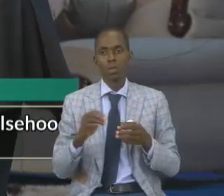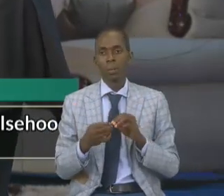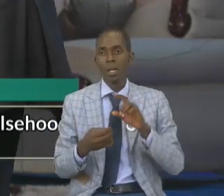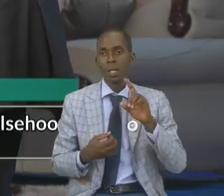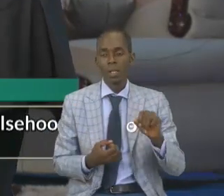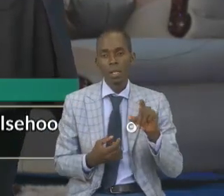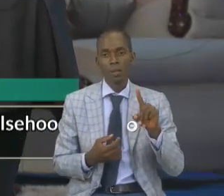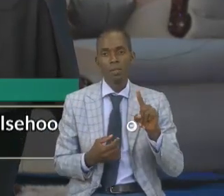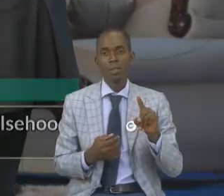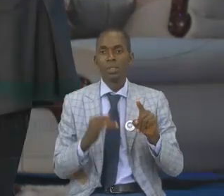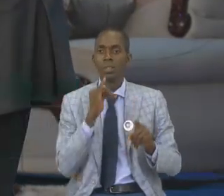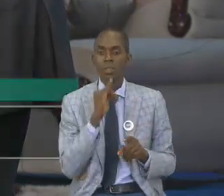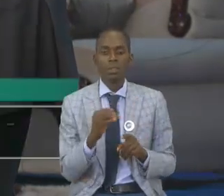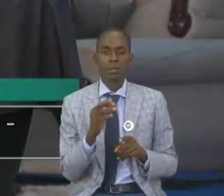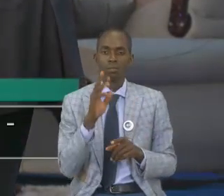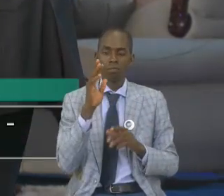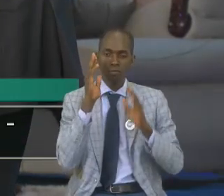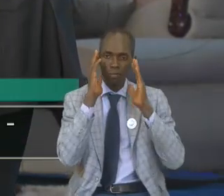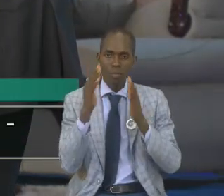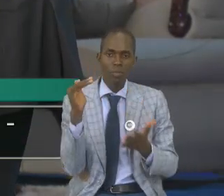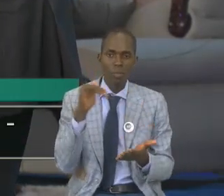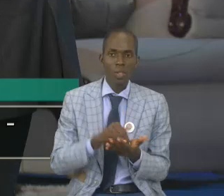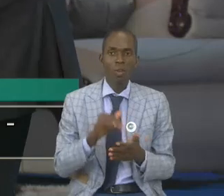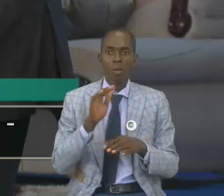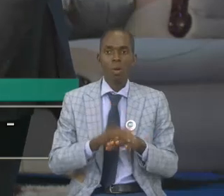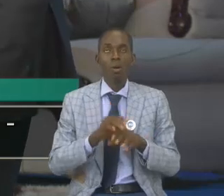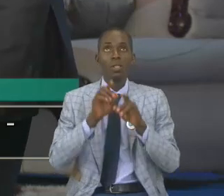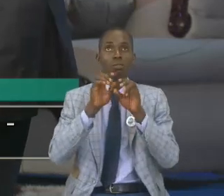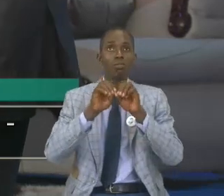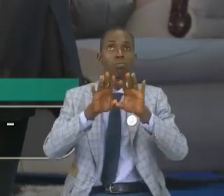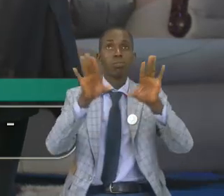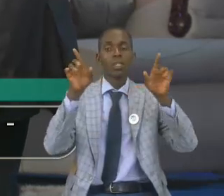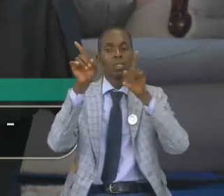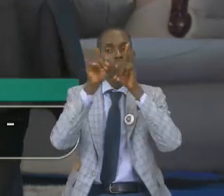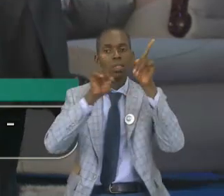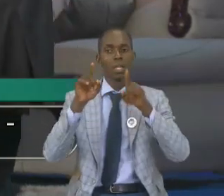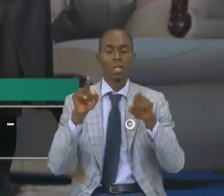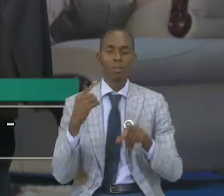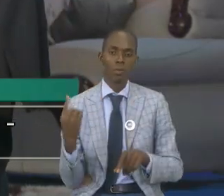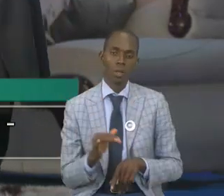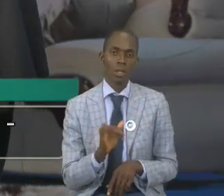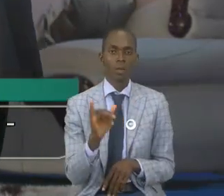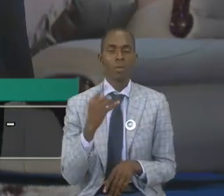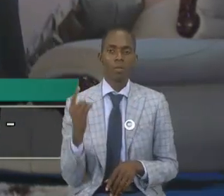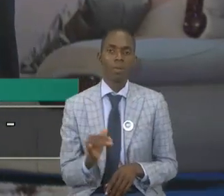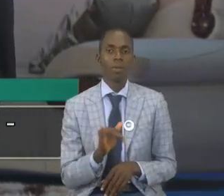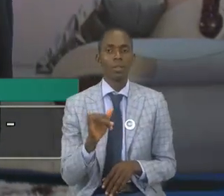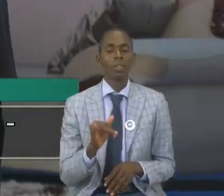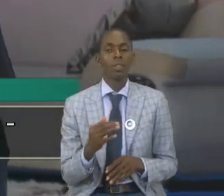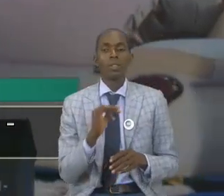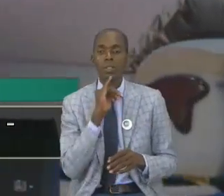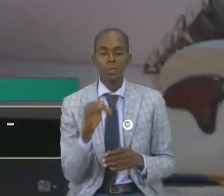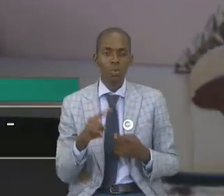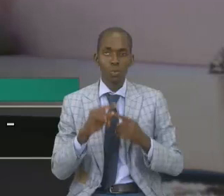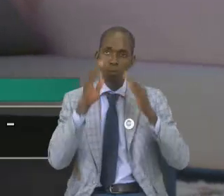is refocusing on shining stars forever and ever. He refocused his life.